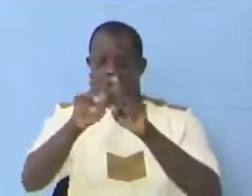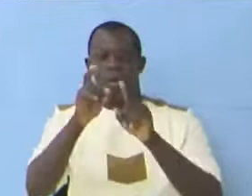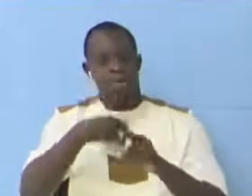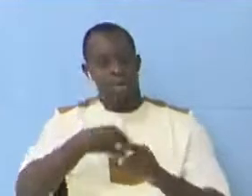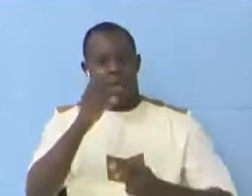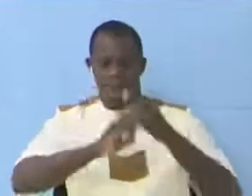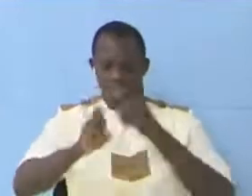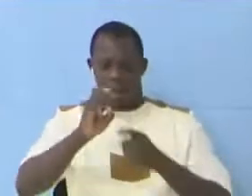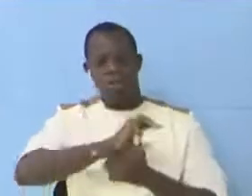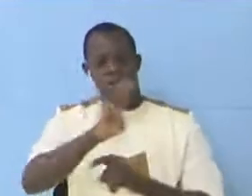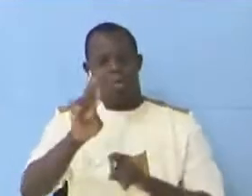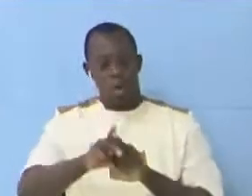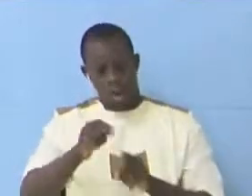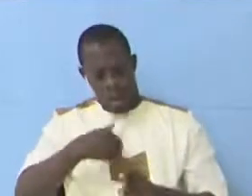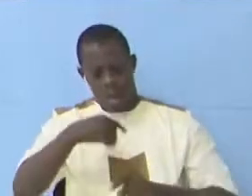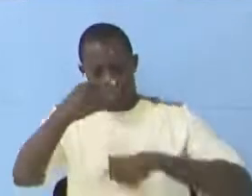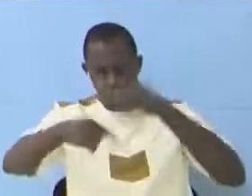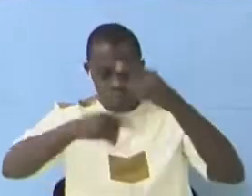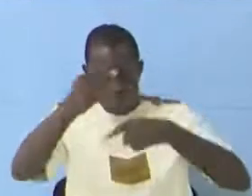I was doing.